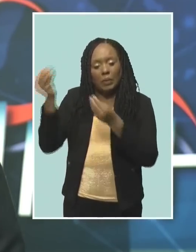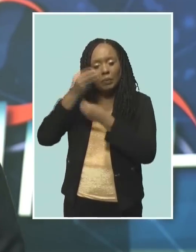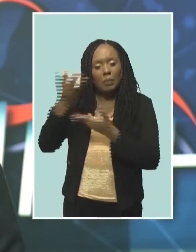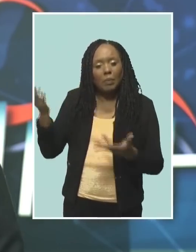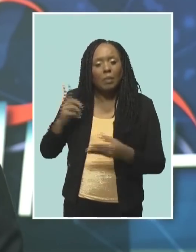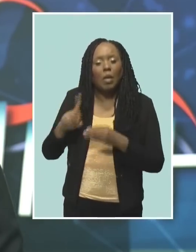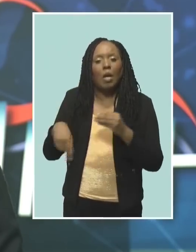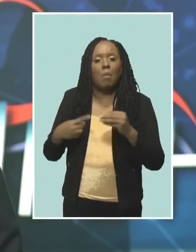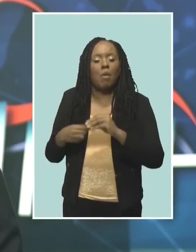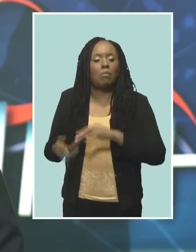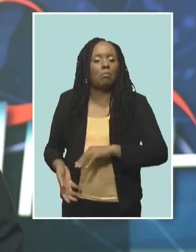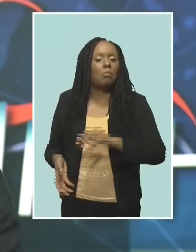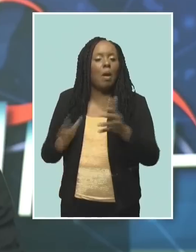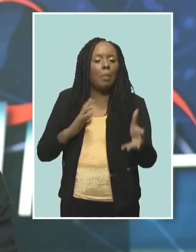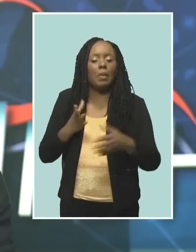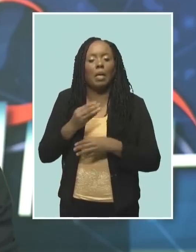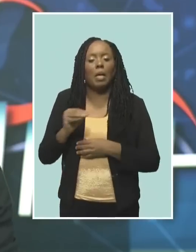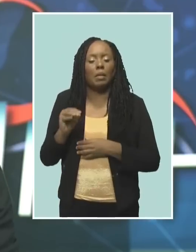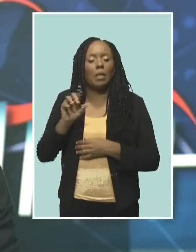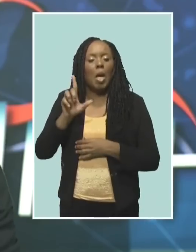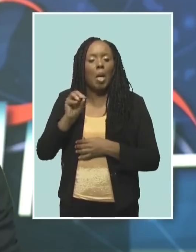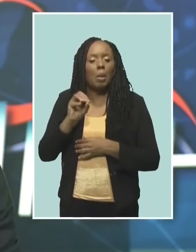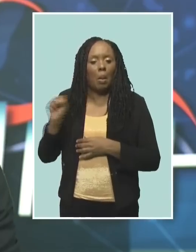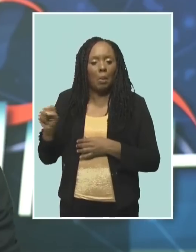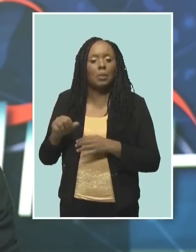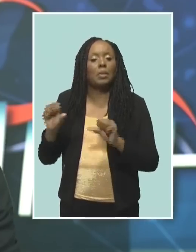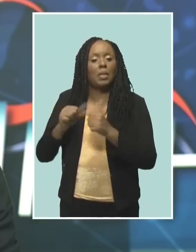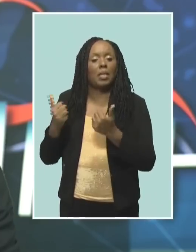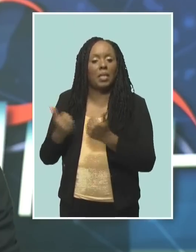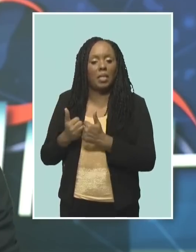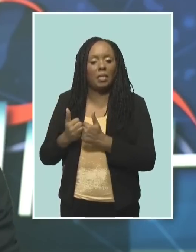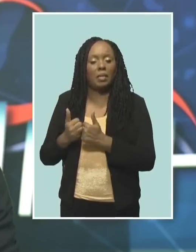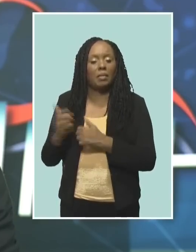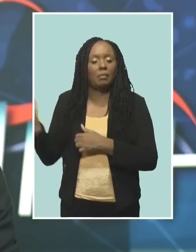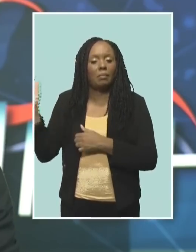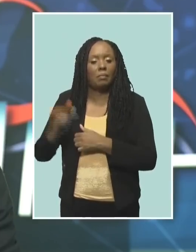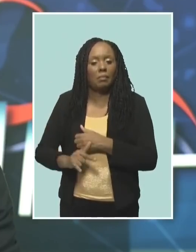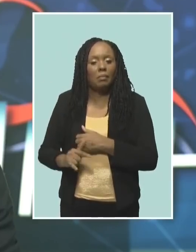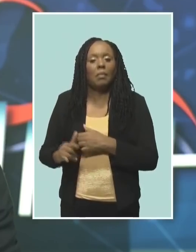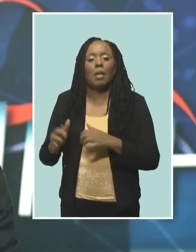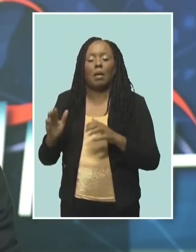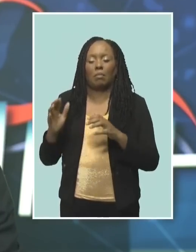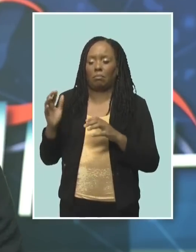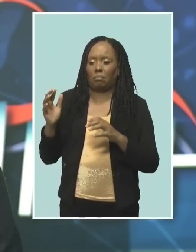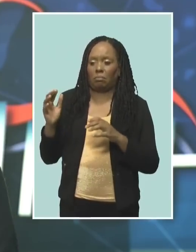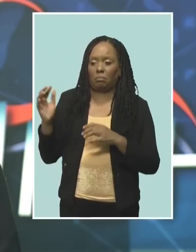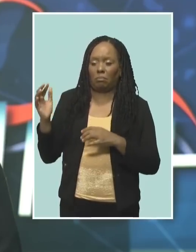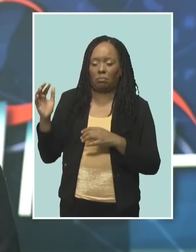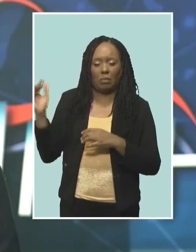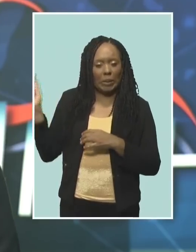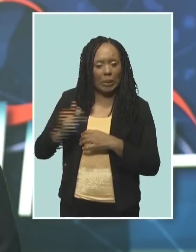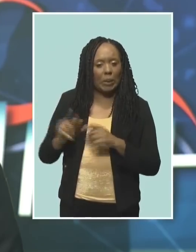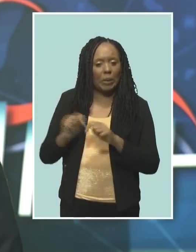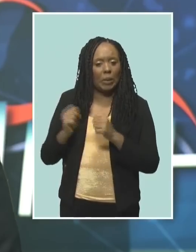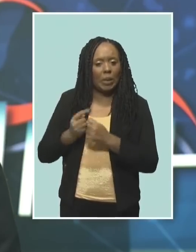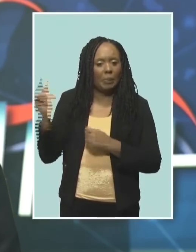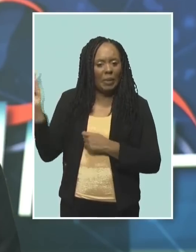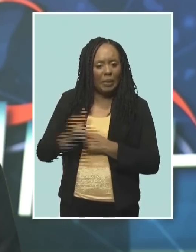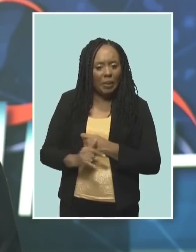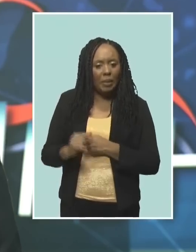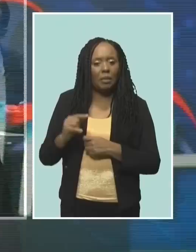has sent down a team to the island to cost the impact of Hurricane Beryl on Barbados' fishing, tourism and coastal